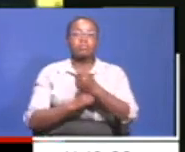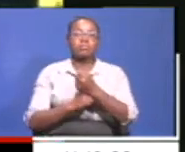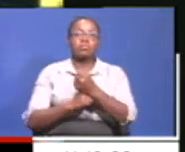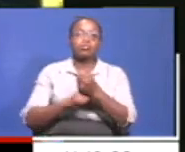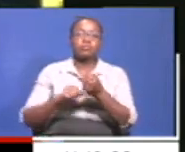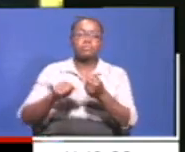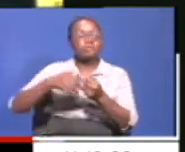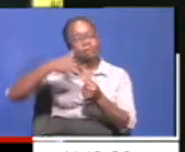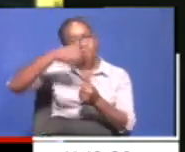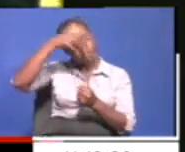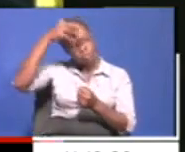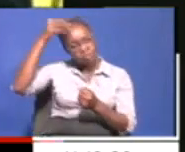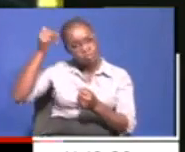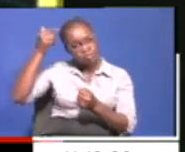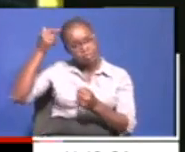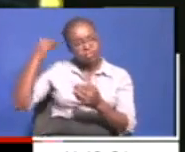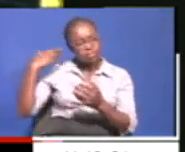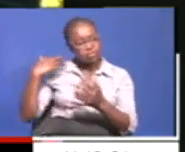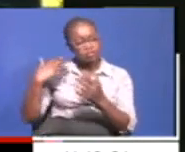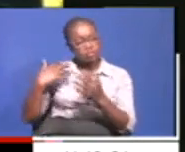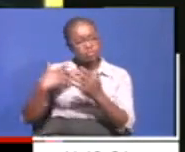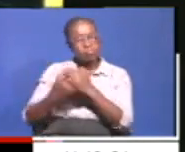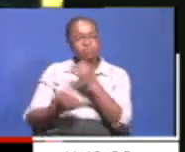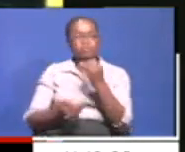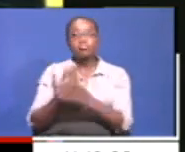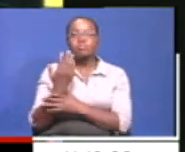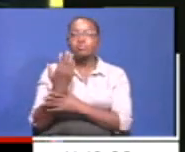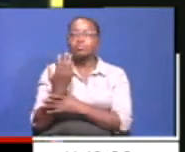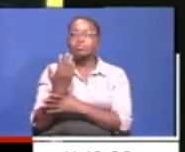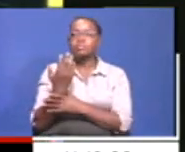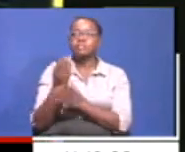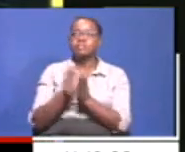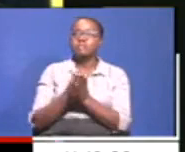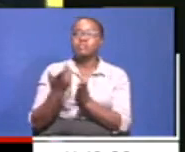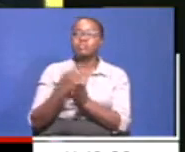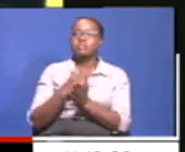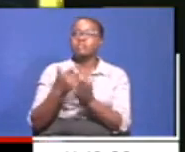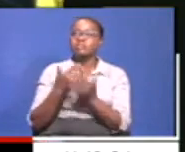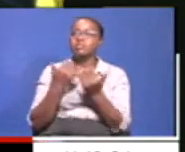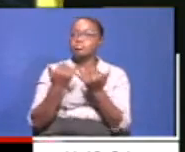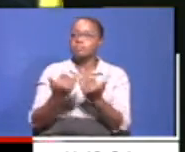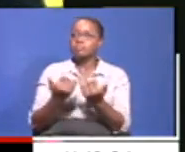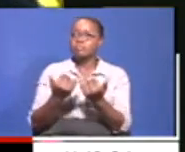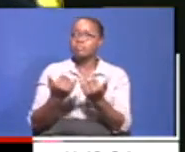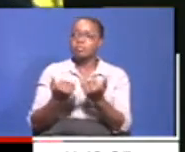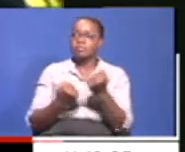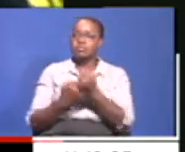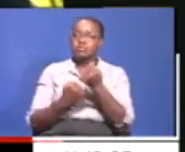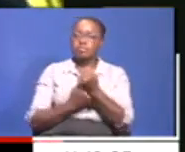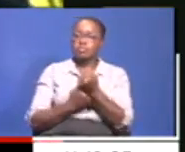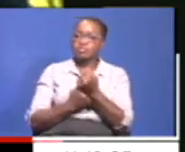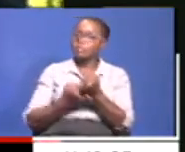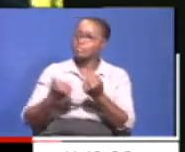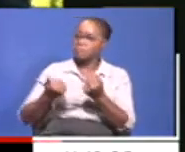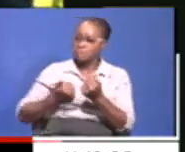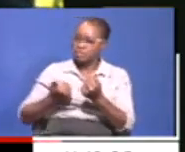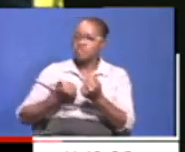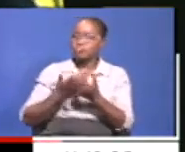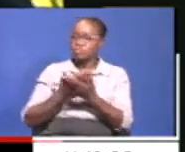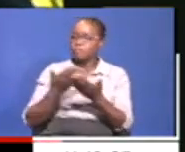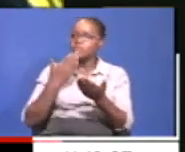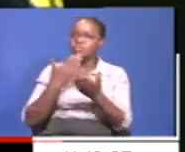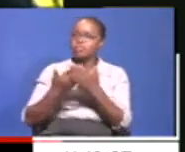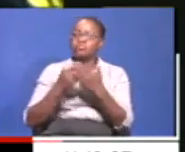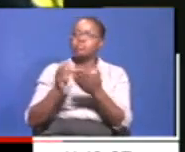the inception of this club. It has been with us throughout up to this moment. We are still supporting the Lionesses. Thank you so much, KBC Channel